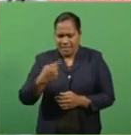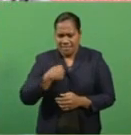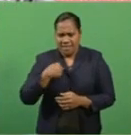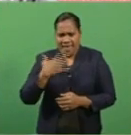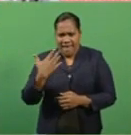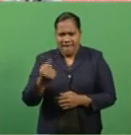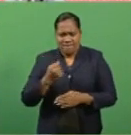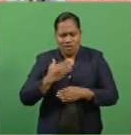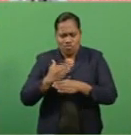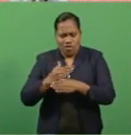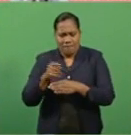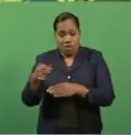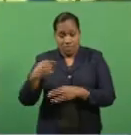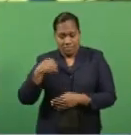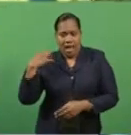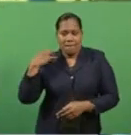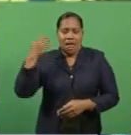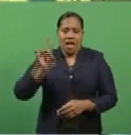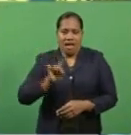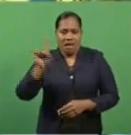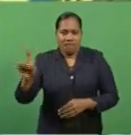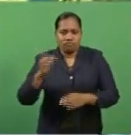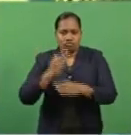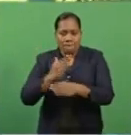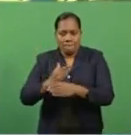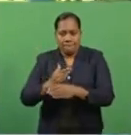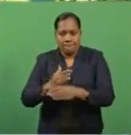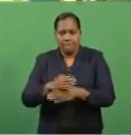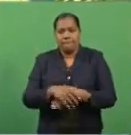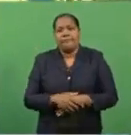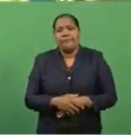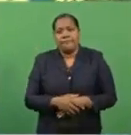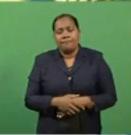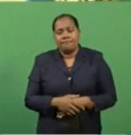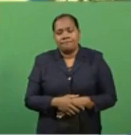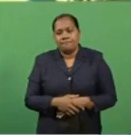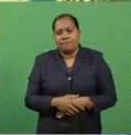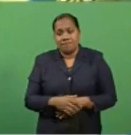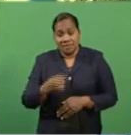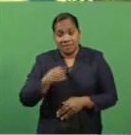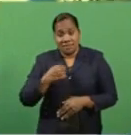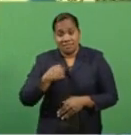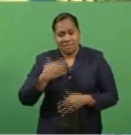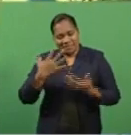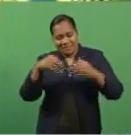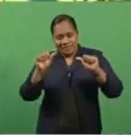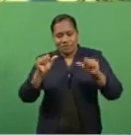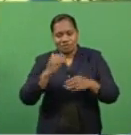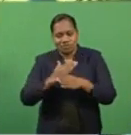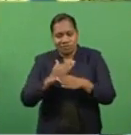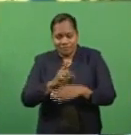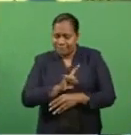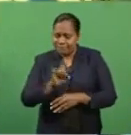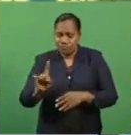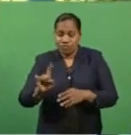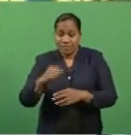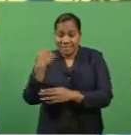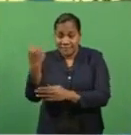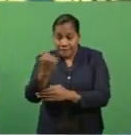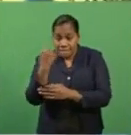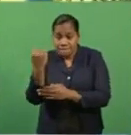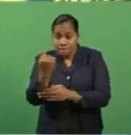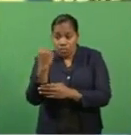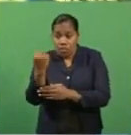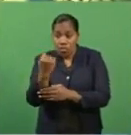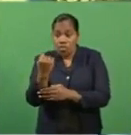coming up, which I applied for, and I got it. So straight from Samoa, I moved back to Fiji